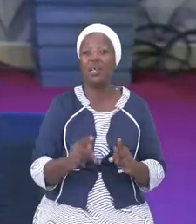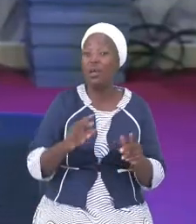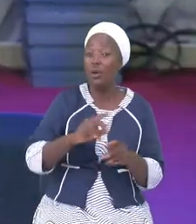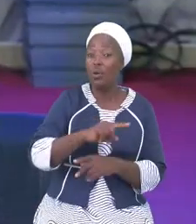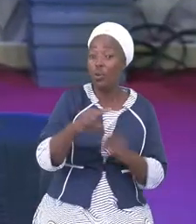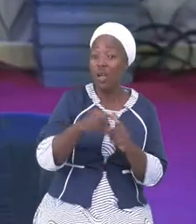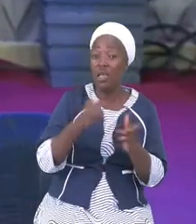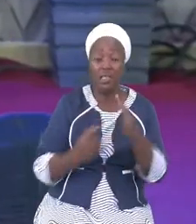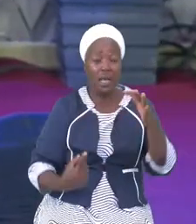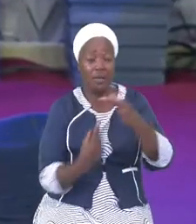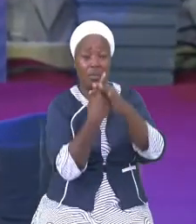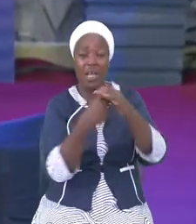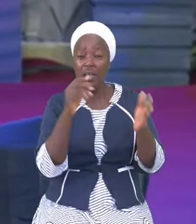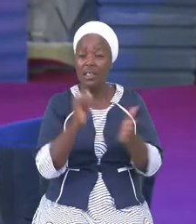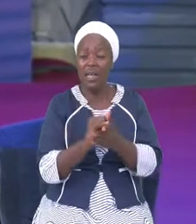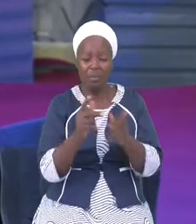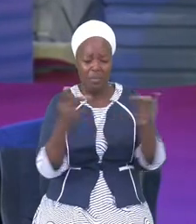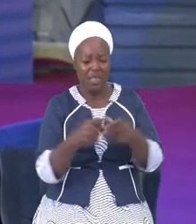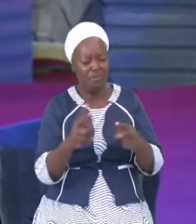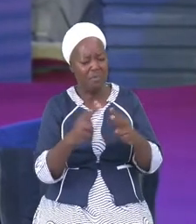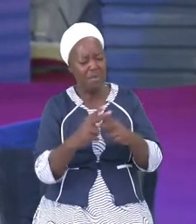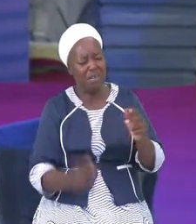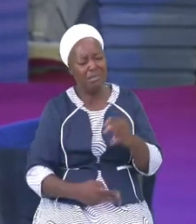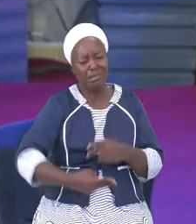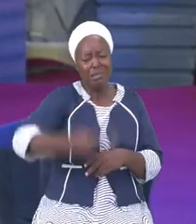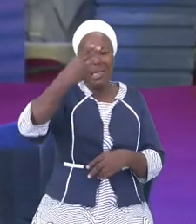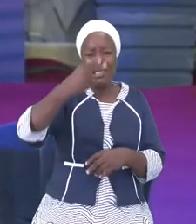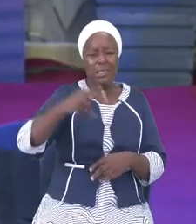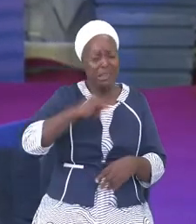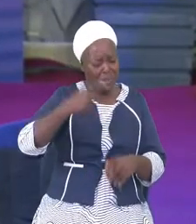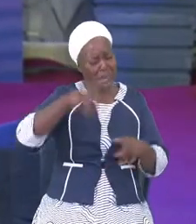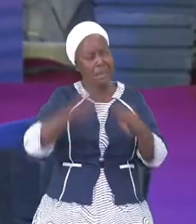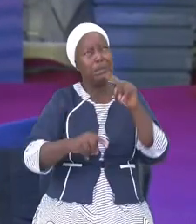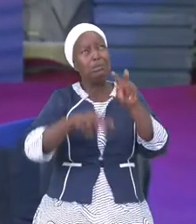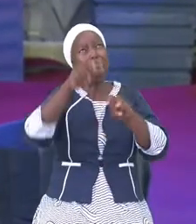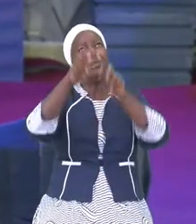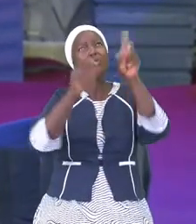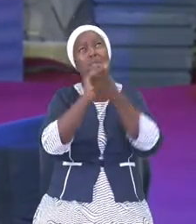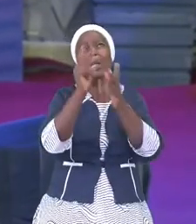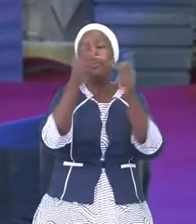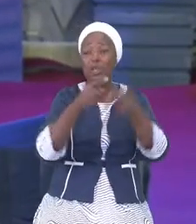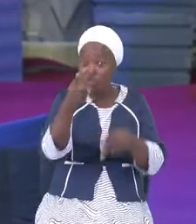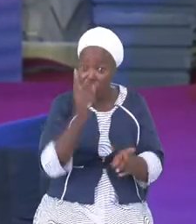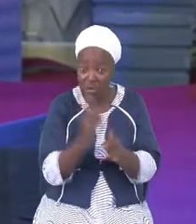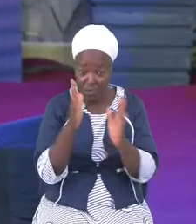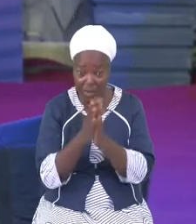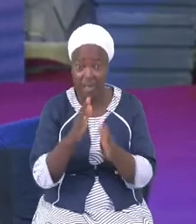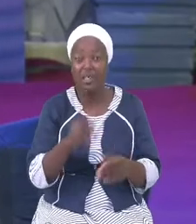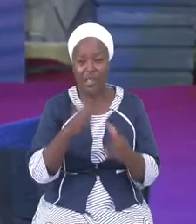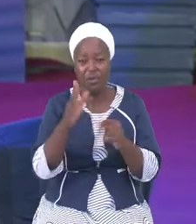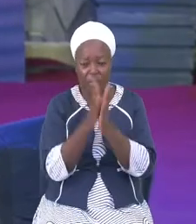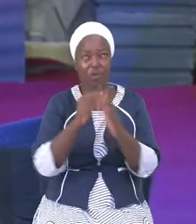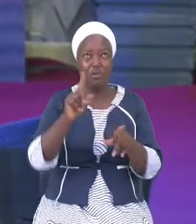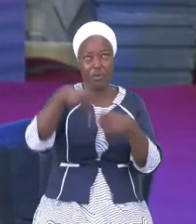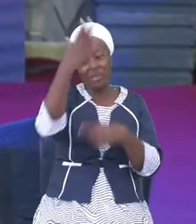it appears that place is so high, I cannot get there, pray. Your prayer will get there. That thing